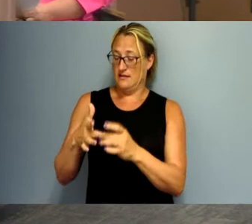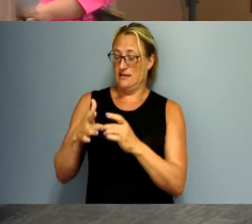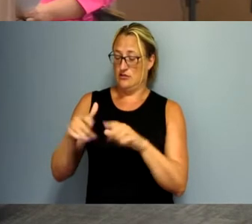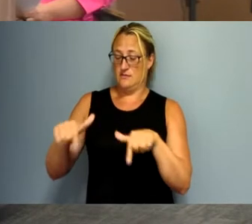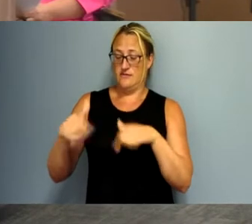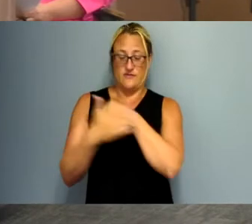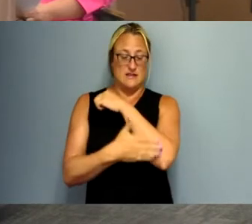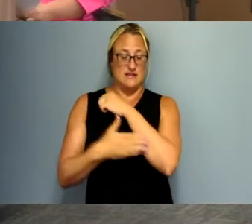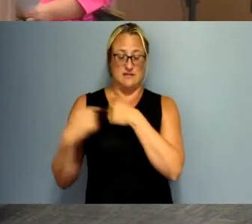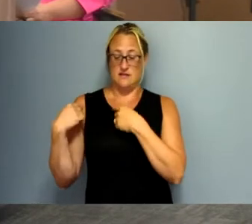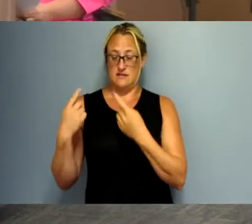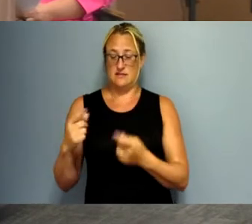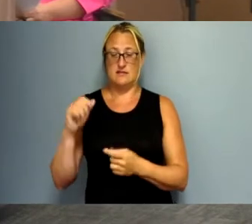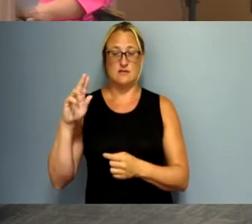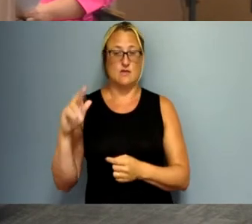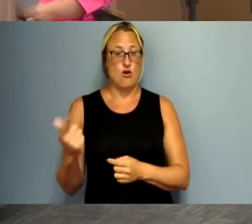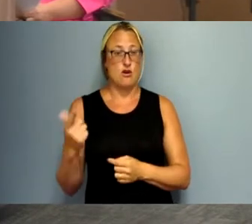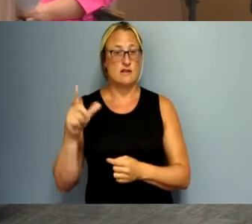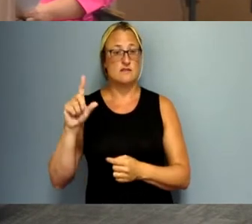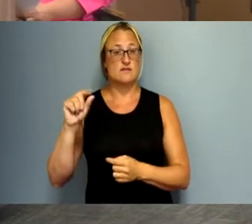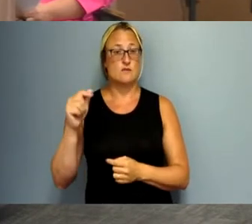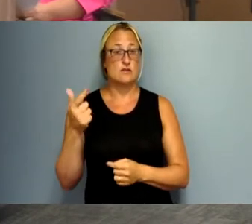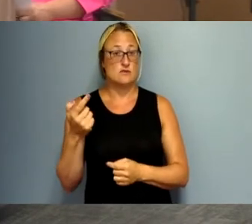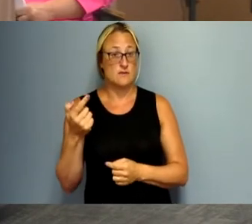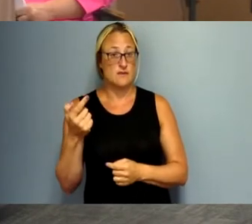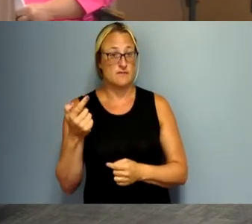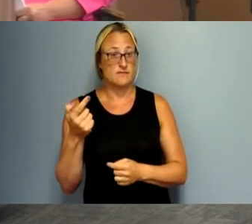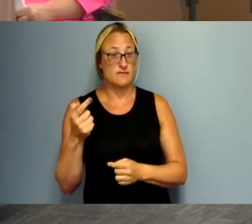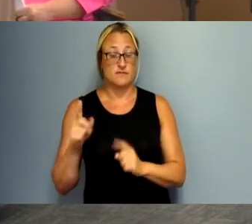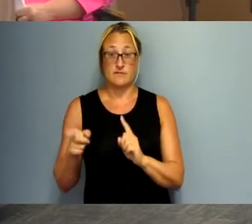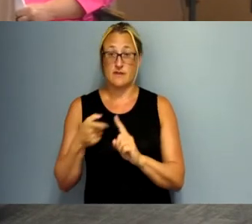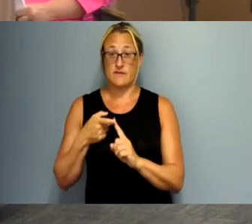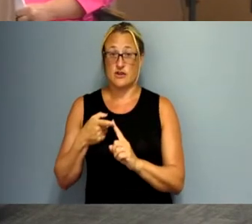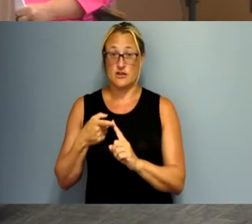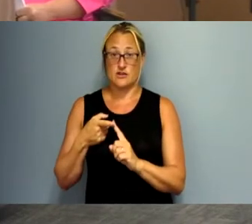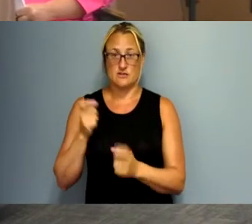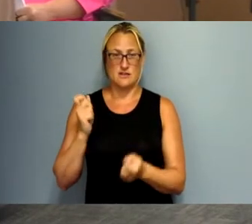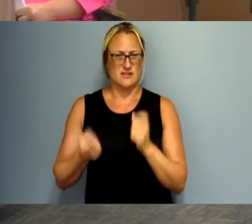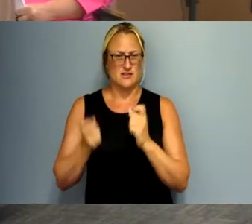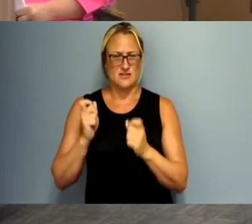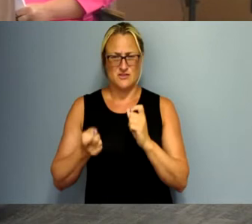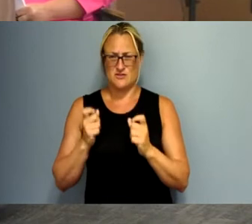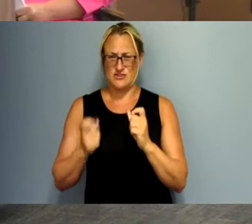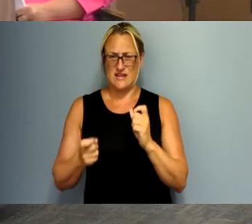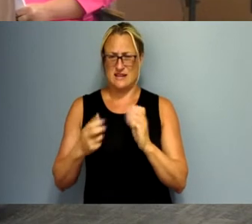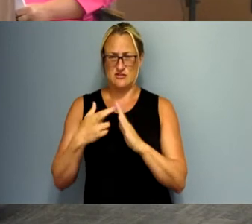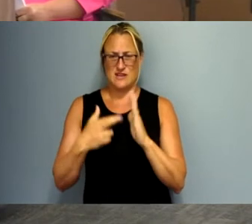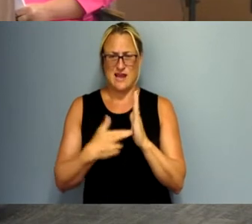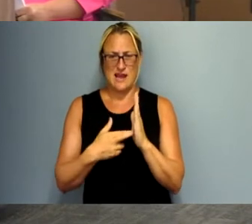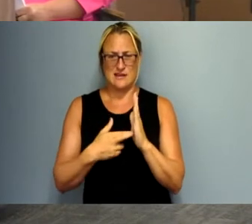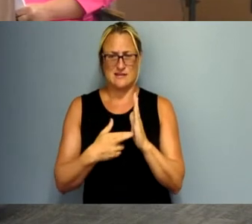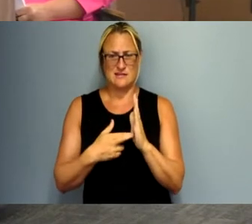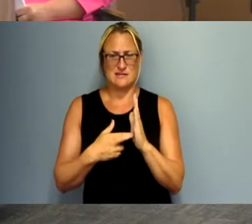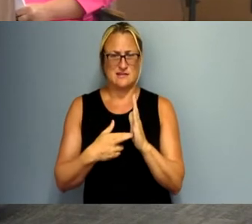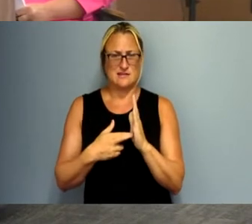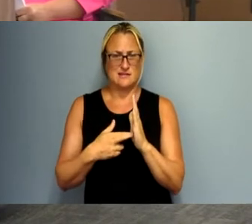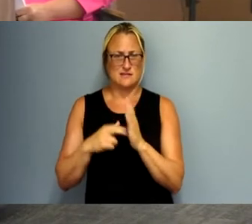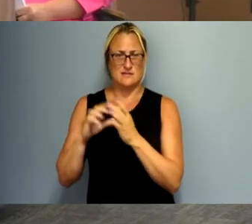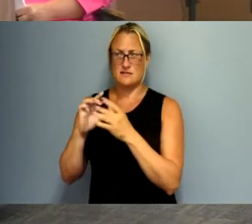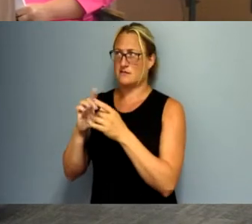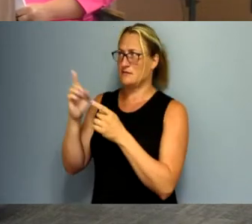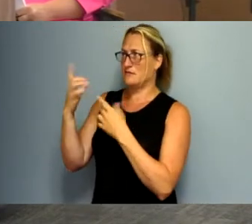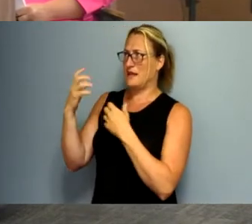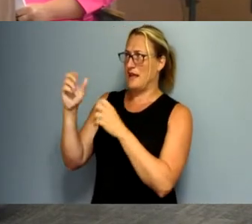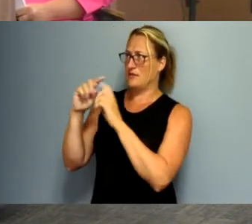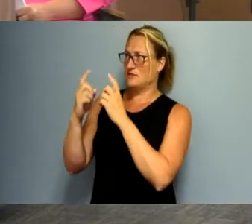since August of 2021. First off, you changed the guidance according to the health department. You didn't listen